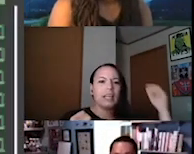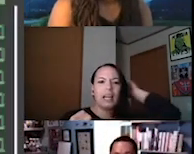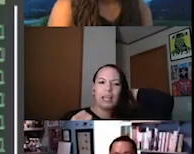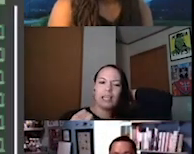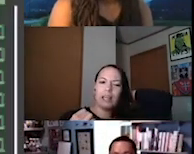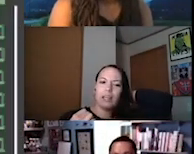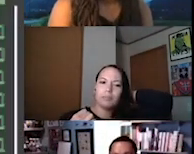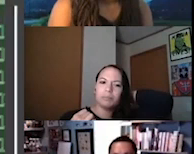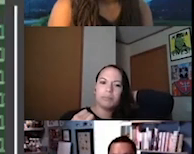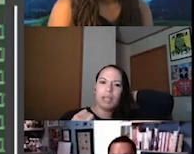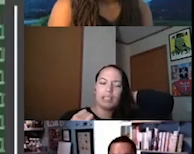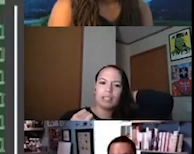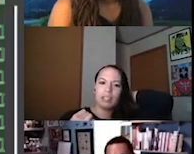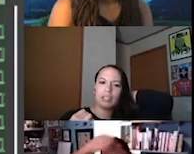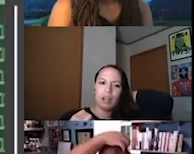quickly,